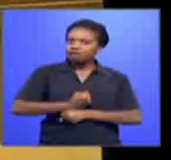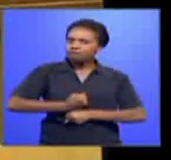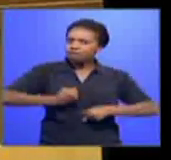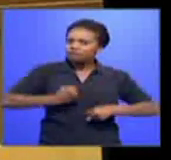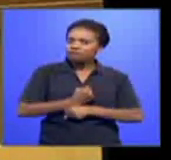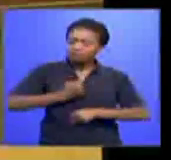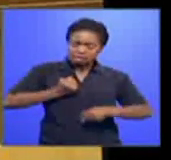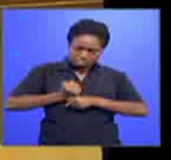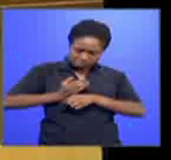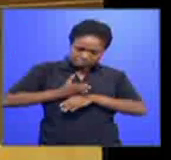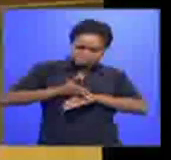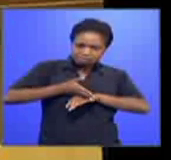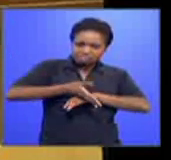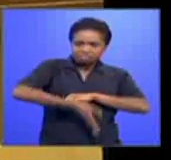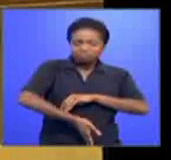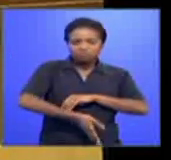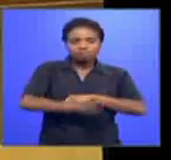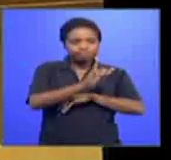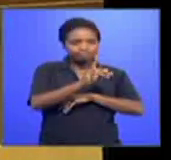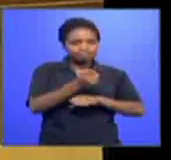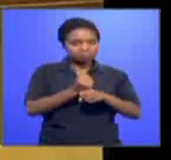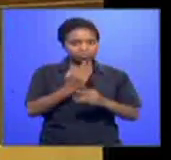been working with the two sides.